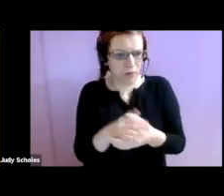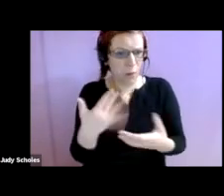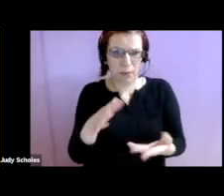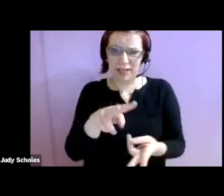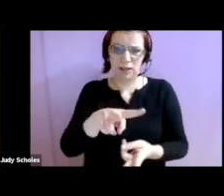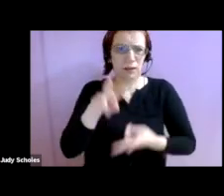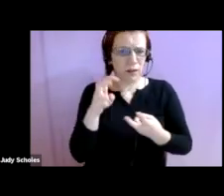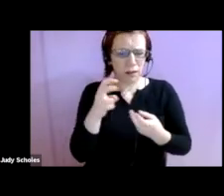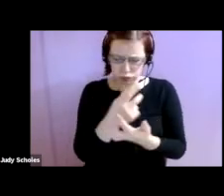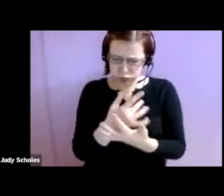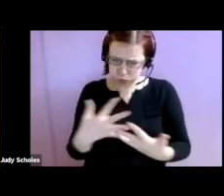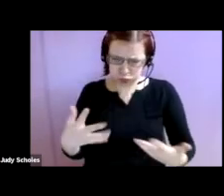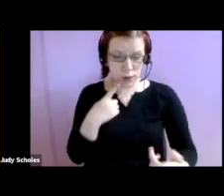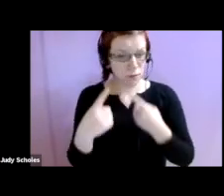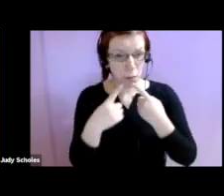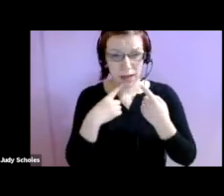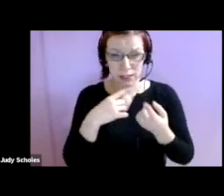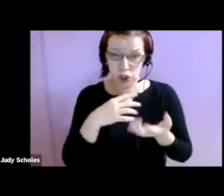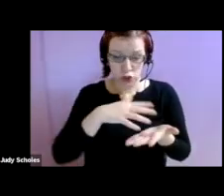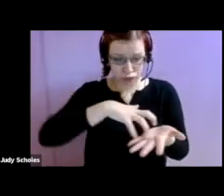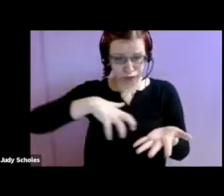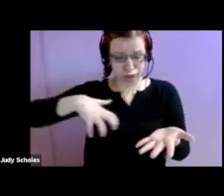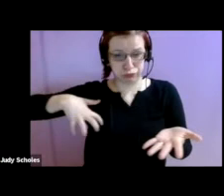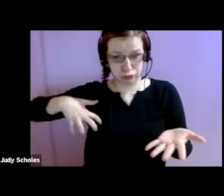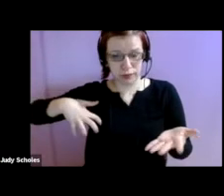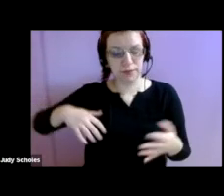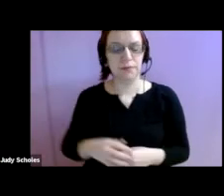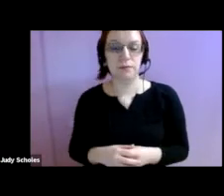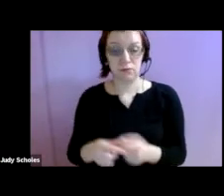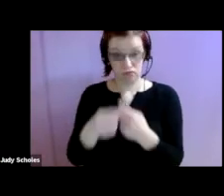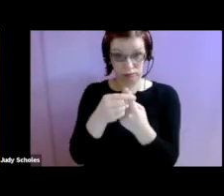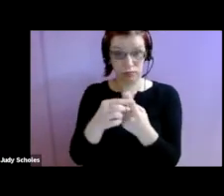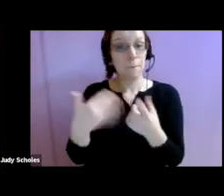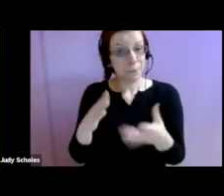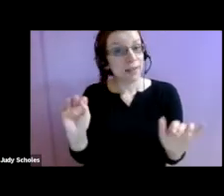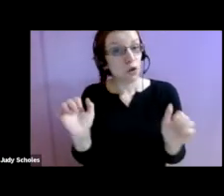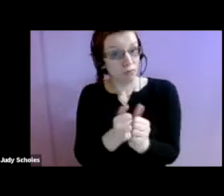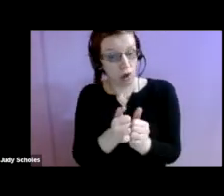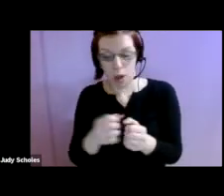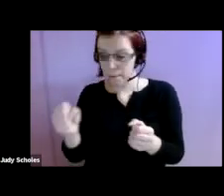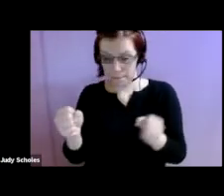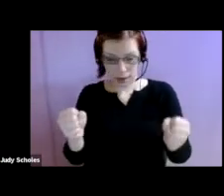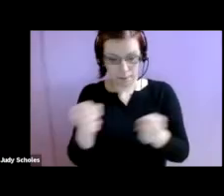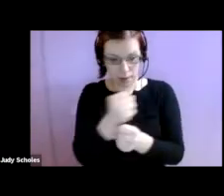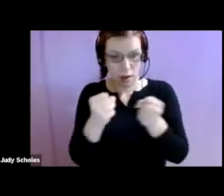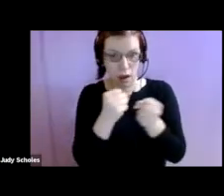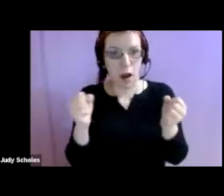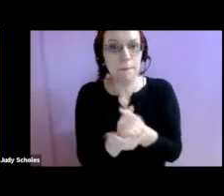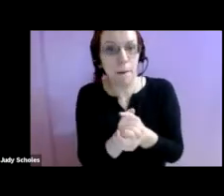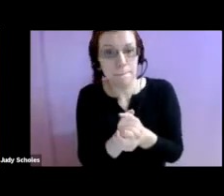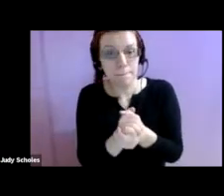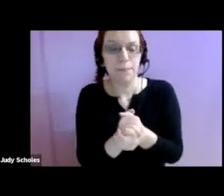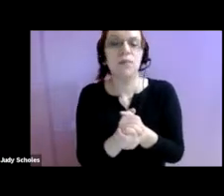amount. It confirmed that colliding neutron stars are a cause of short gamma ray bursts. People had